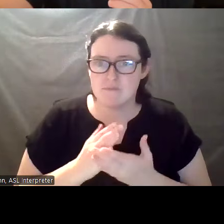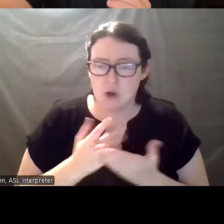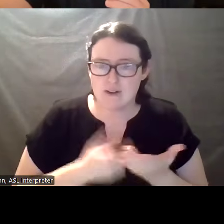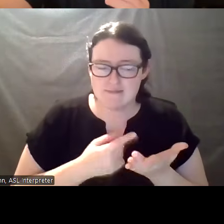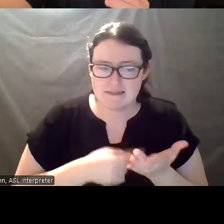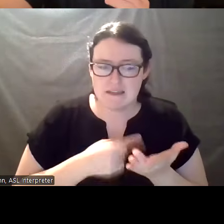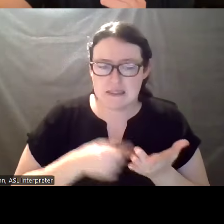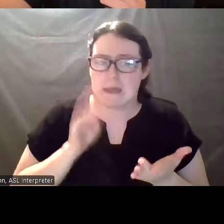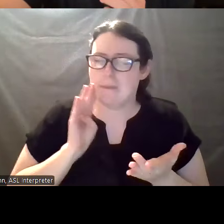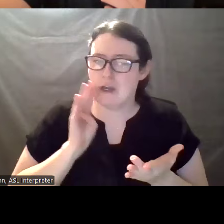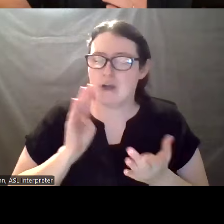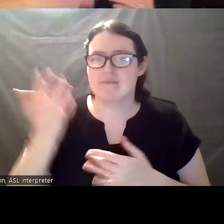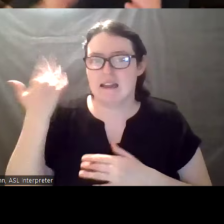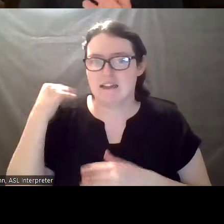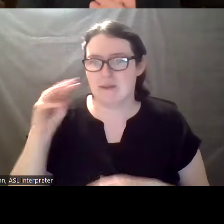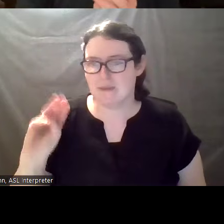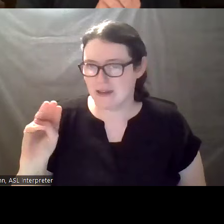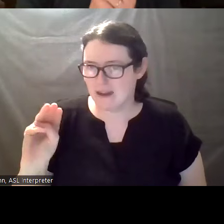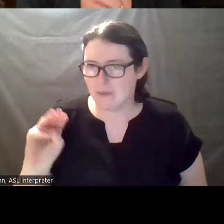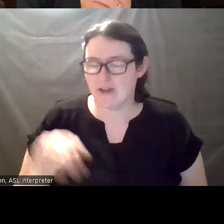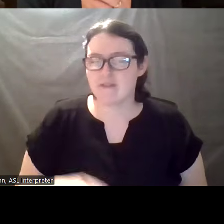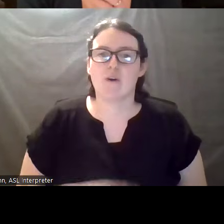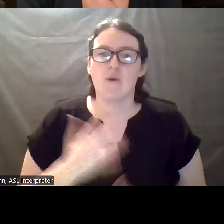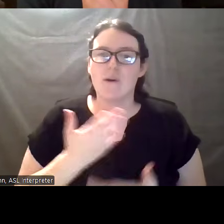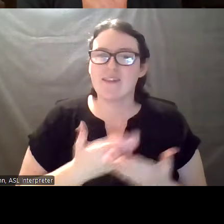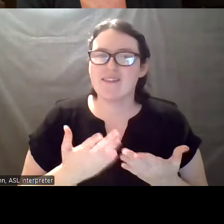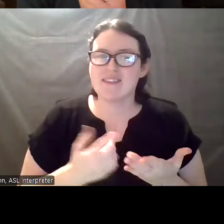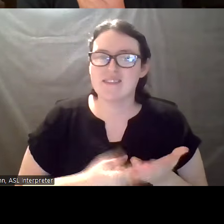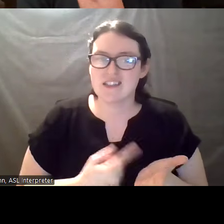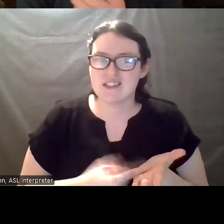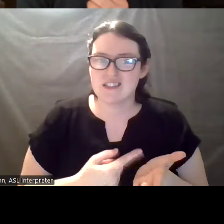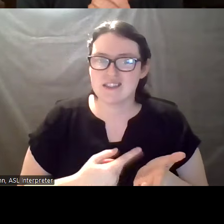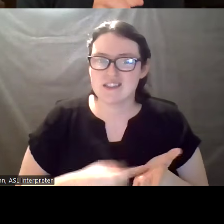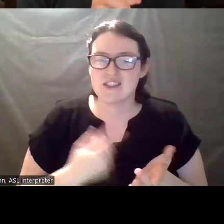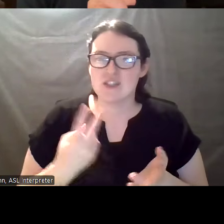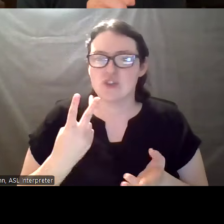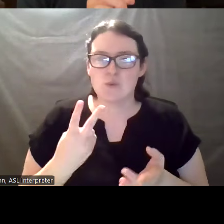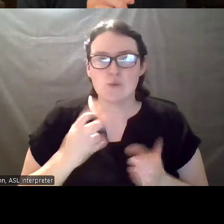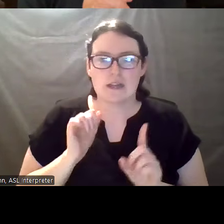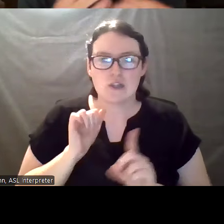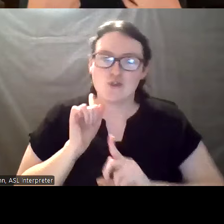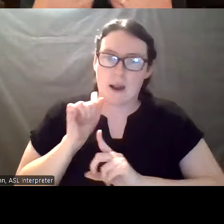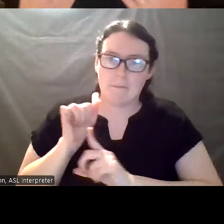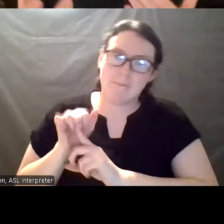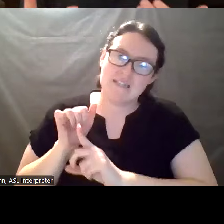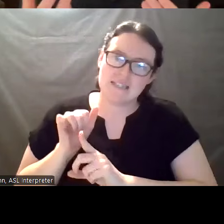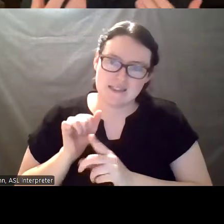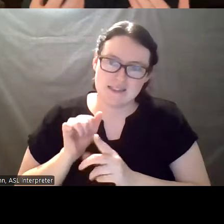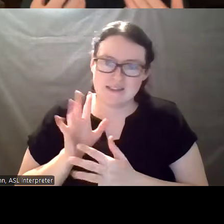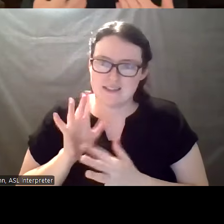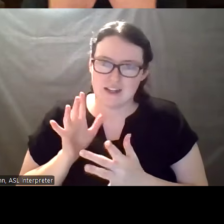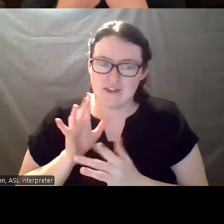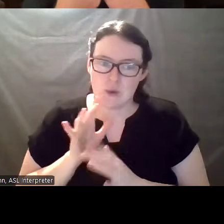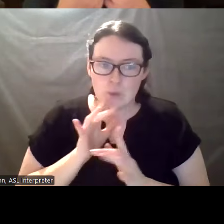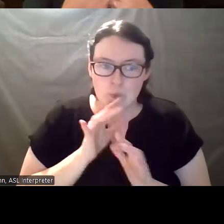beer in Mesopotamia. One thing that I talk about is I talk about what I call two traps that have sort of seductive traps